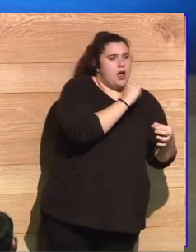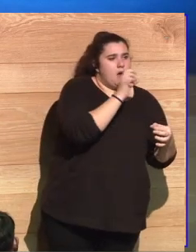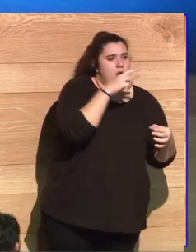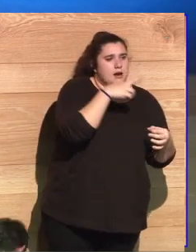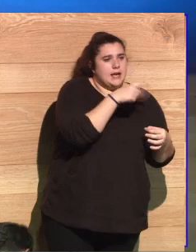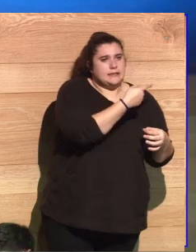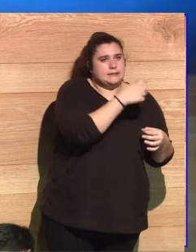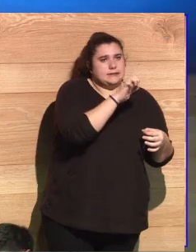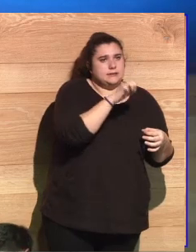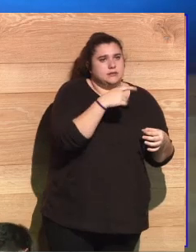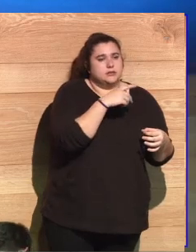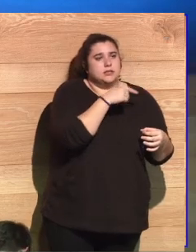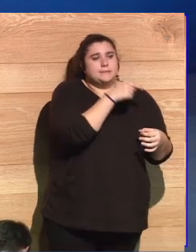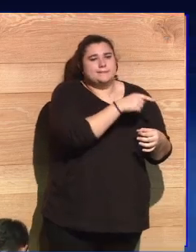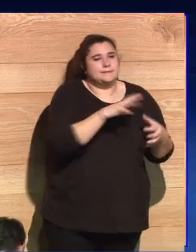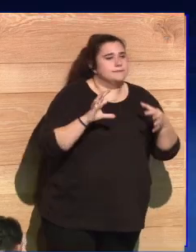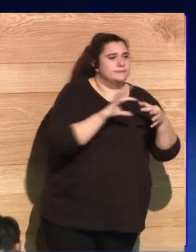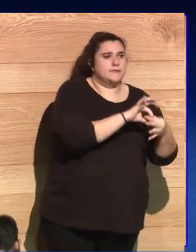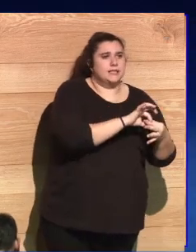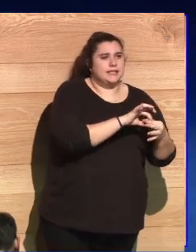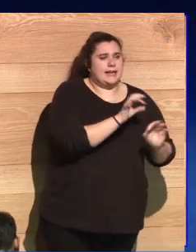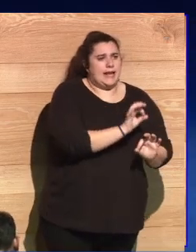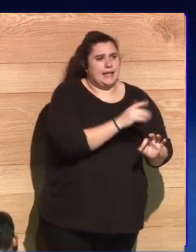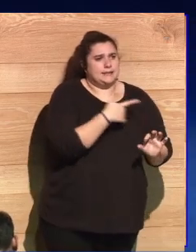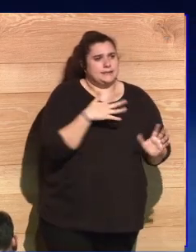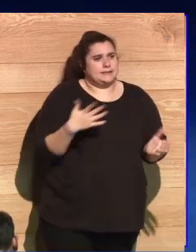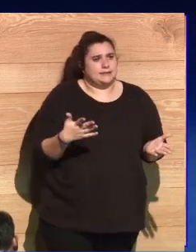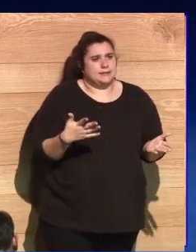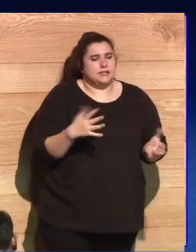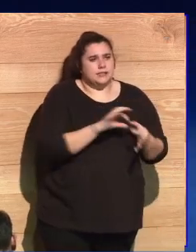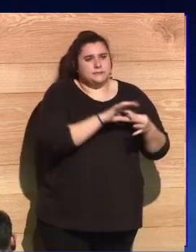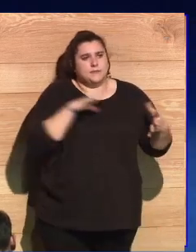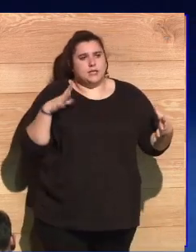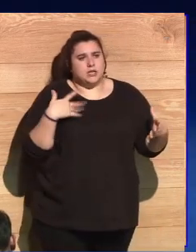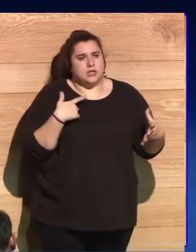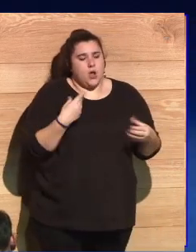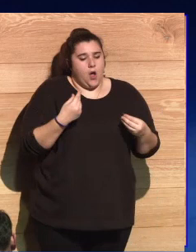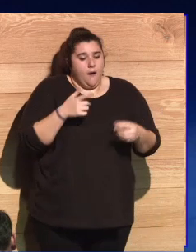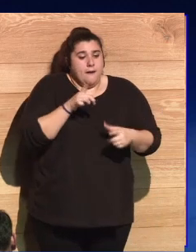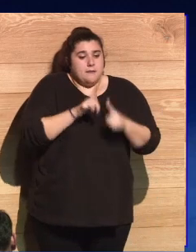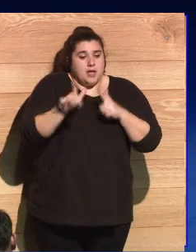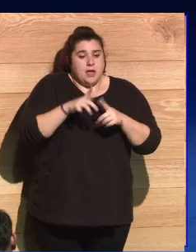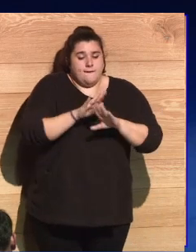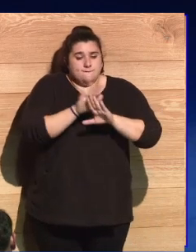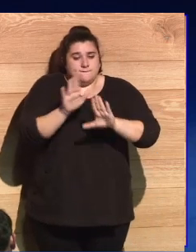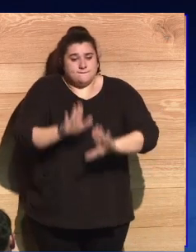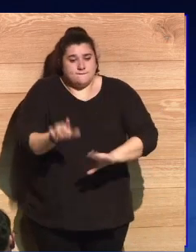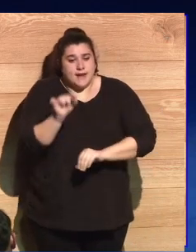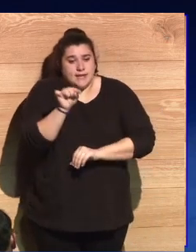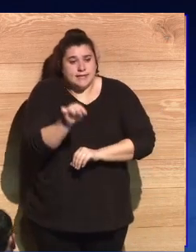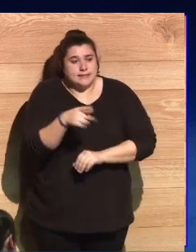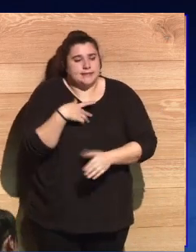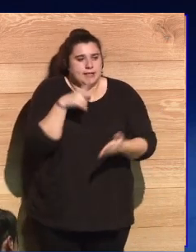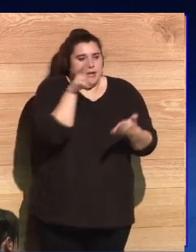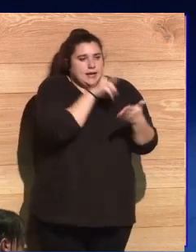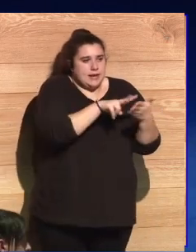book near the end of my journey across country. It's more that people who've read the book in advance